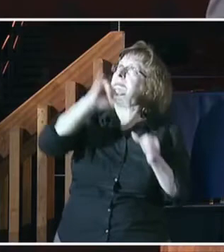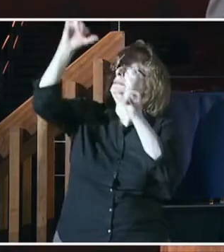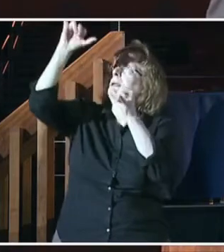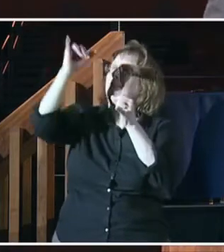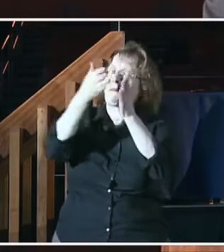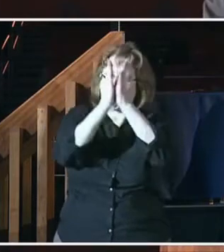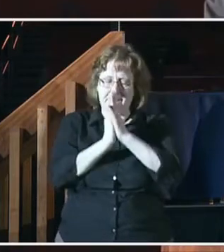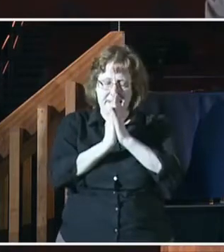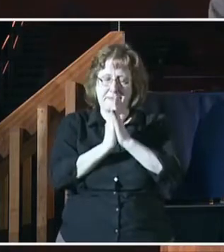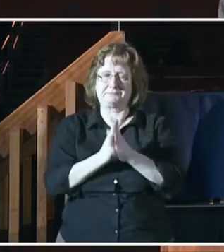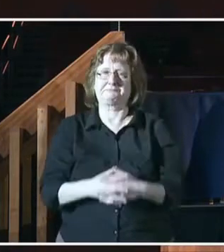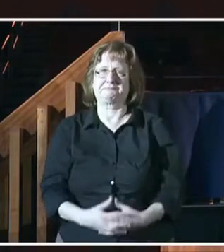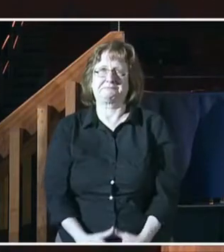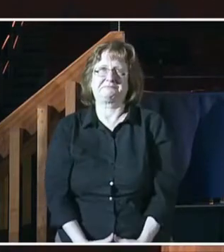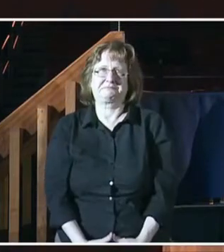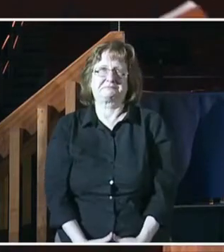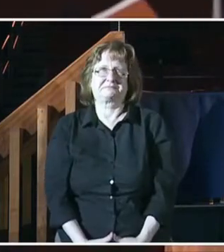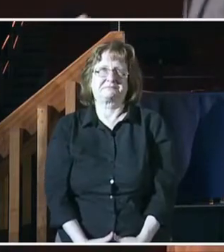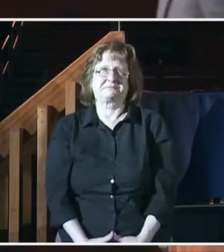Amen.